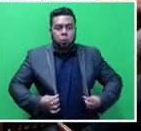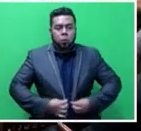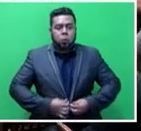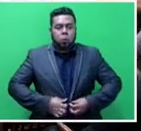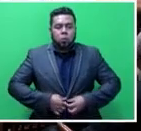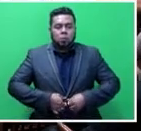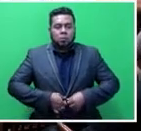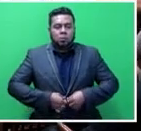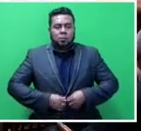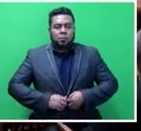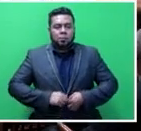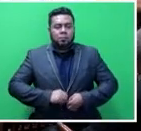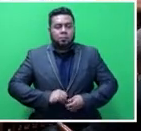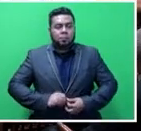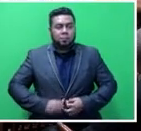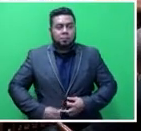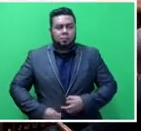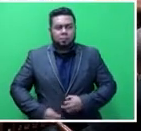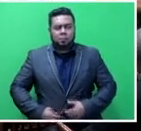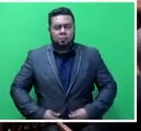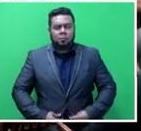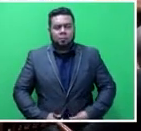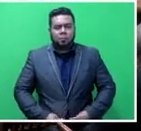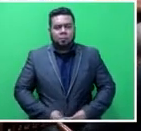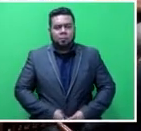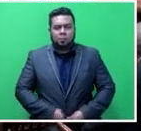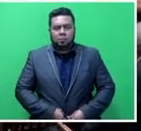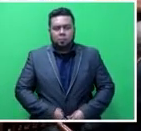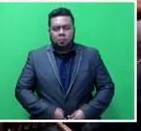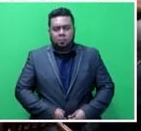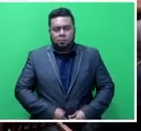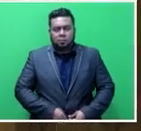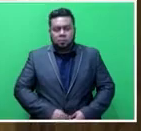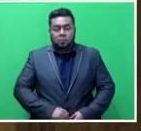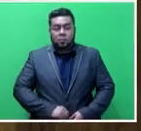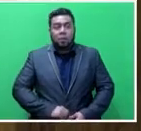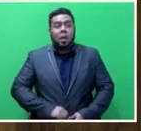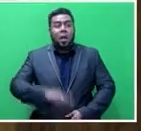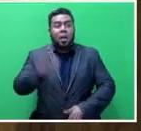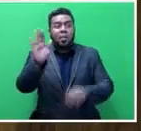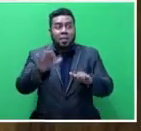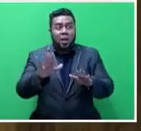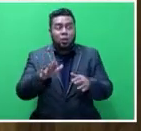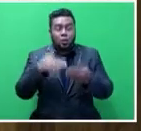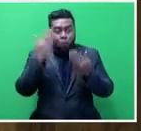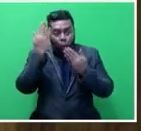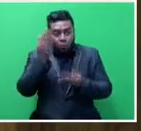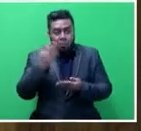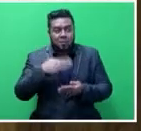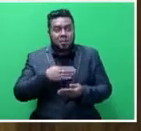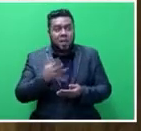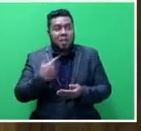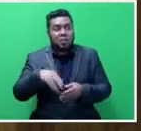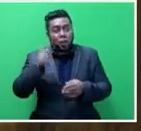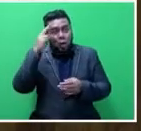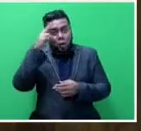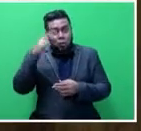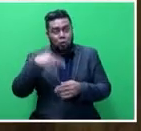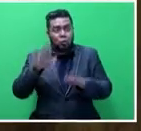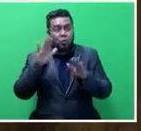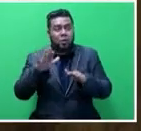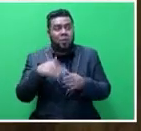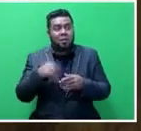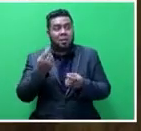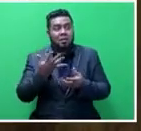Thank you, Honourable Speaker. As the nation waited with bated breath last night for the delivery of the revised